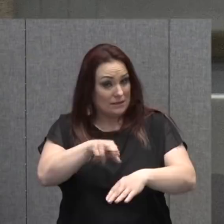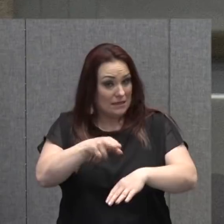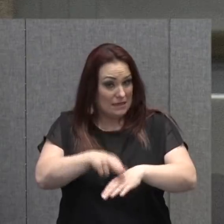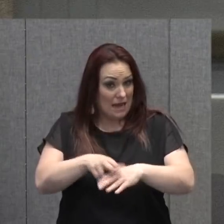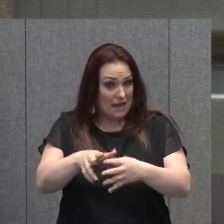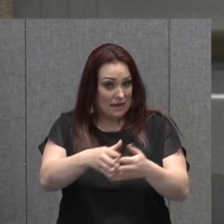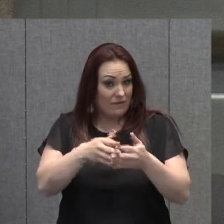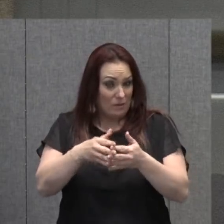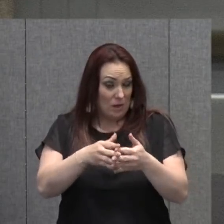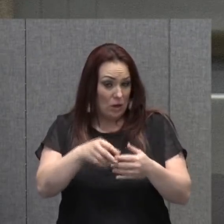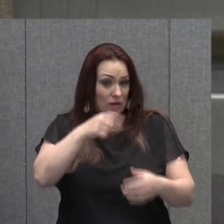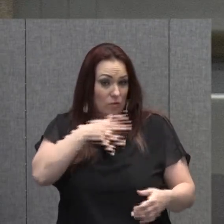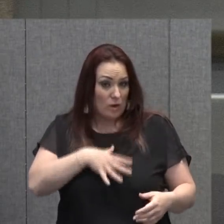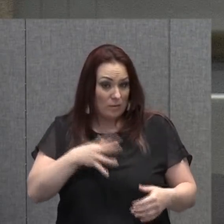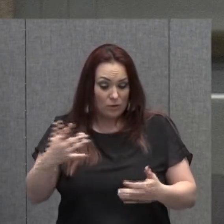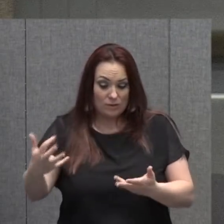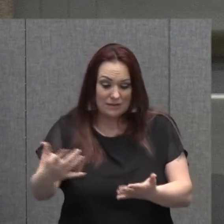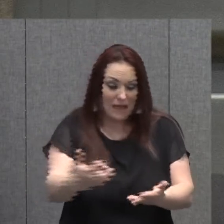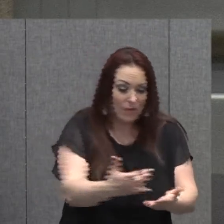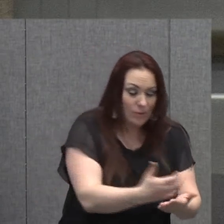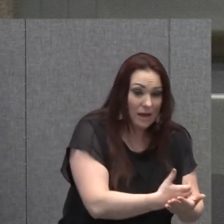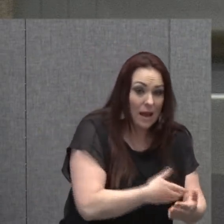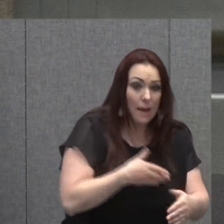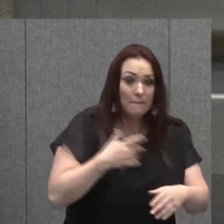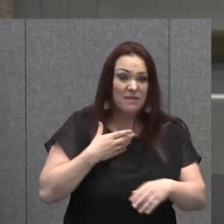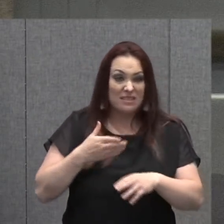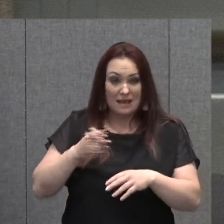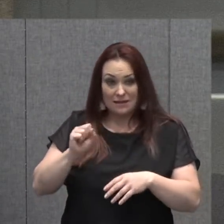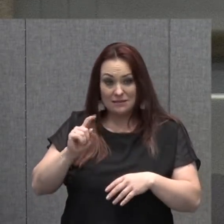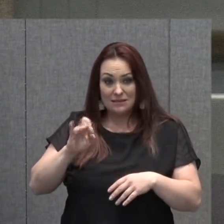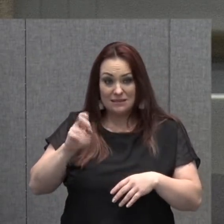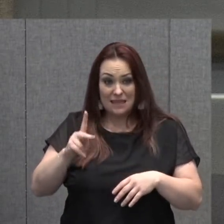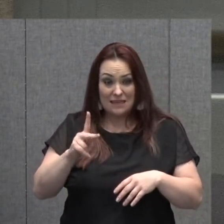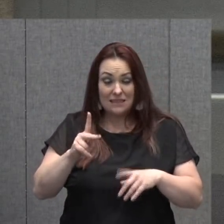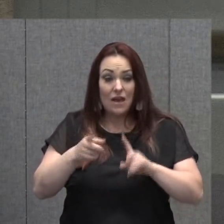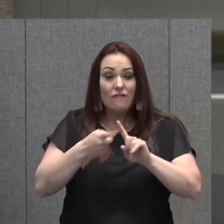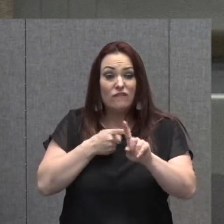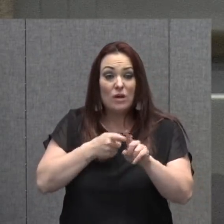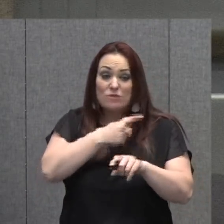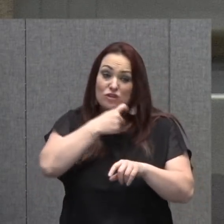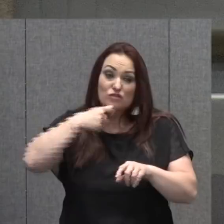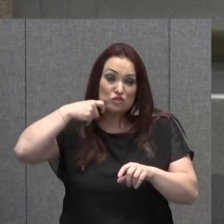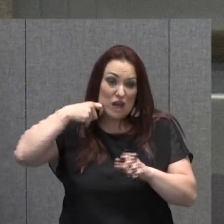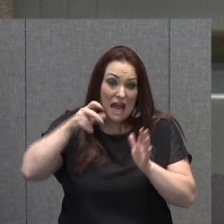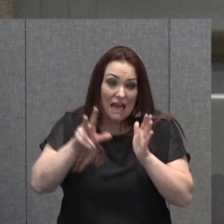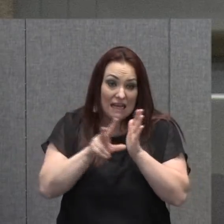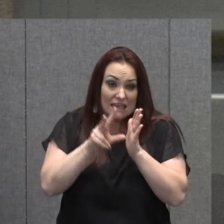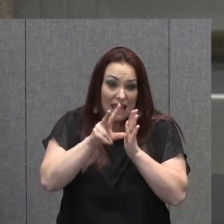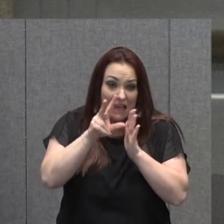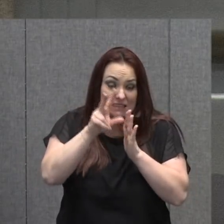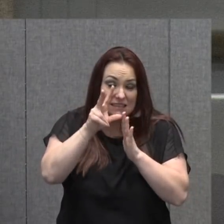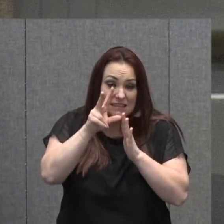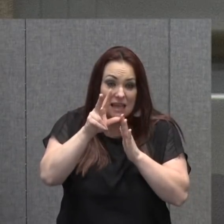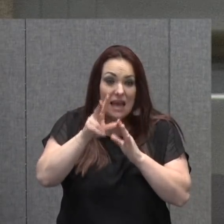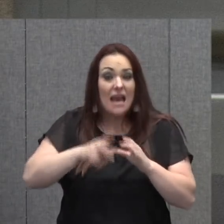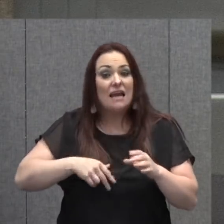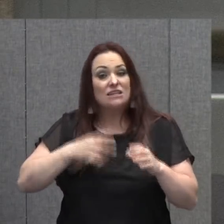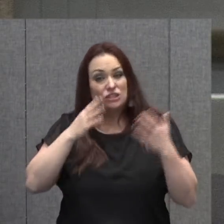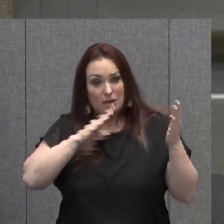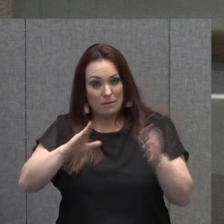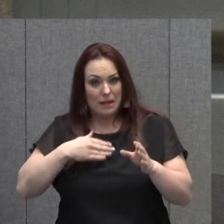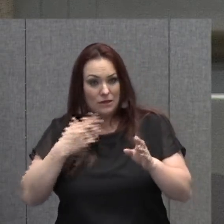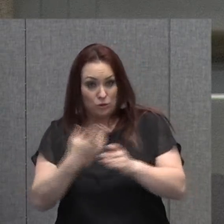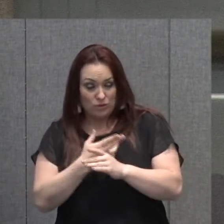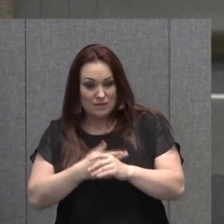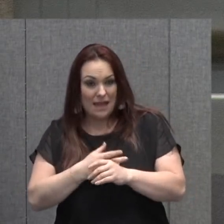inside a dried up cactus. She planned to use those long sticks to knock down the sweet cactus